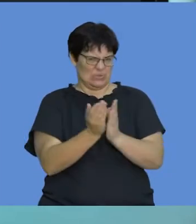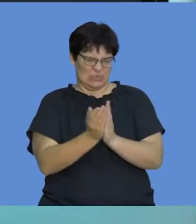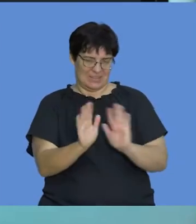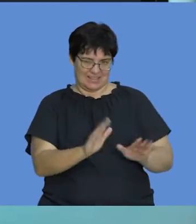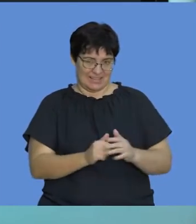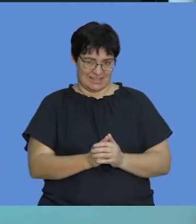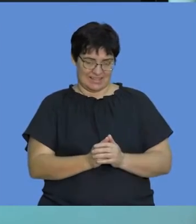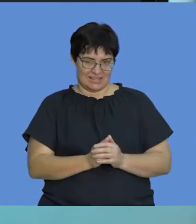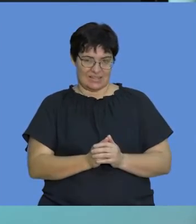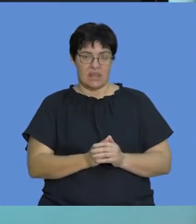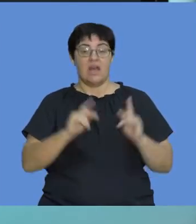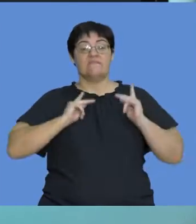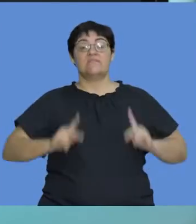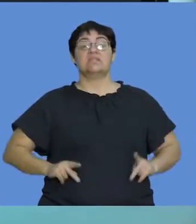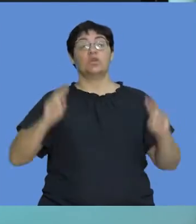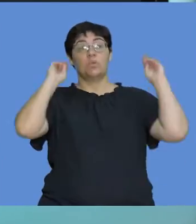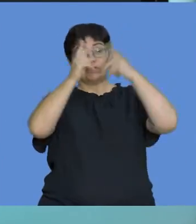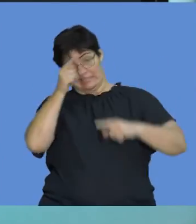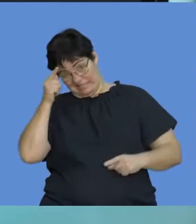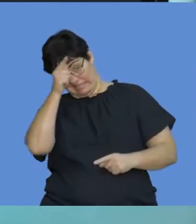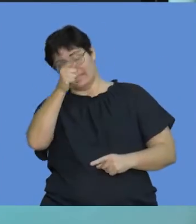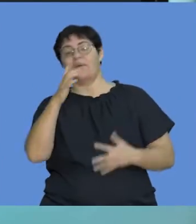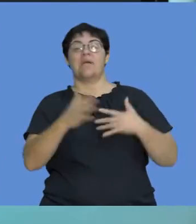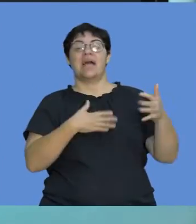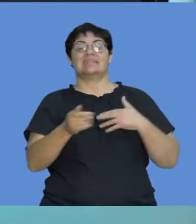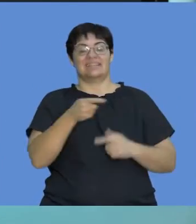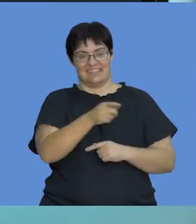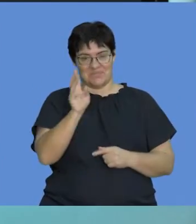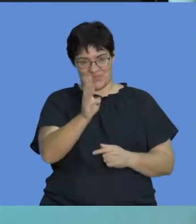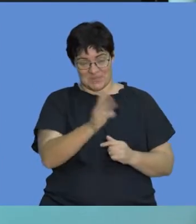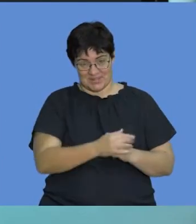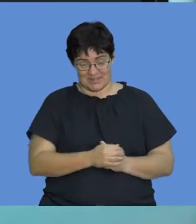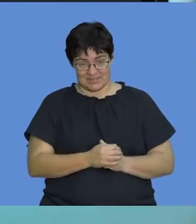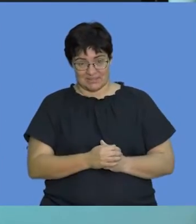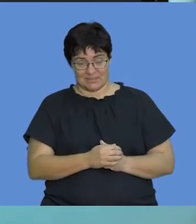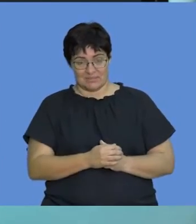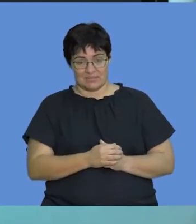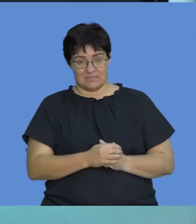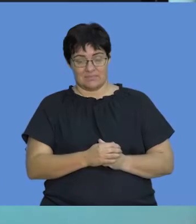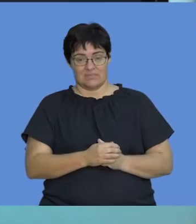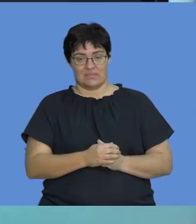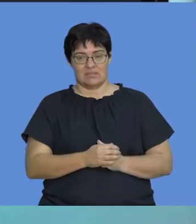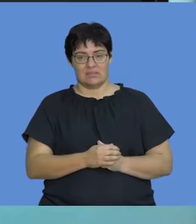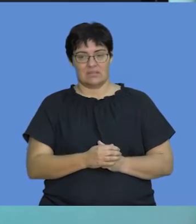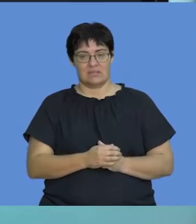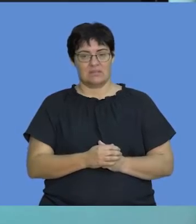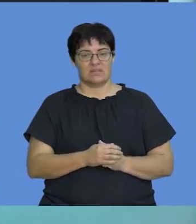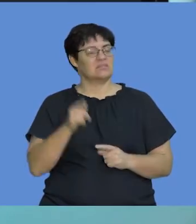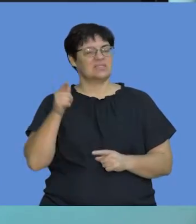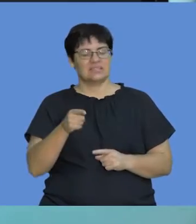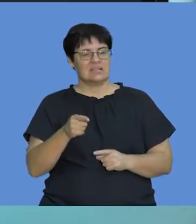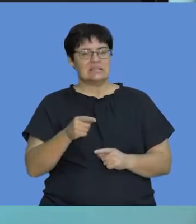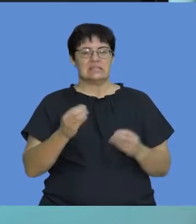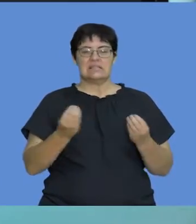that at school. Study physics when you get to varsity, hopefully some of you will, and you'll do it there, okay? So